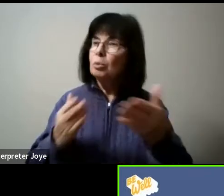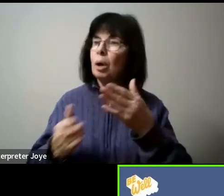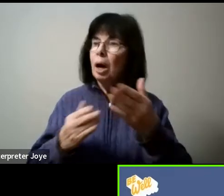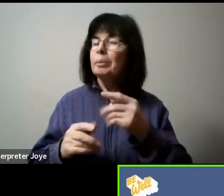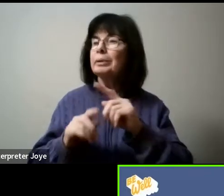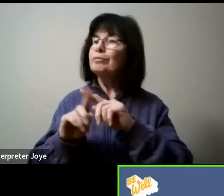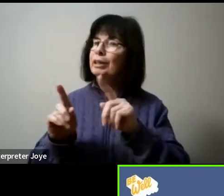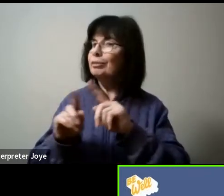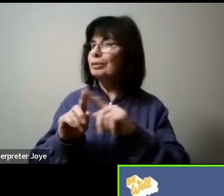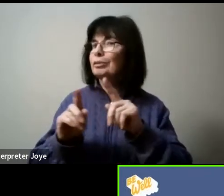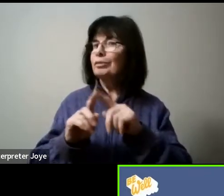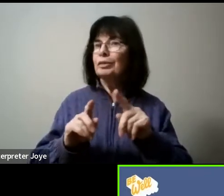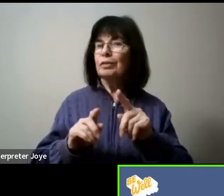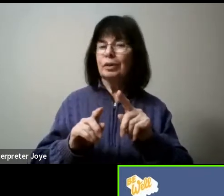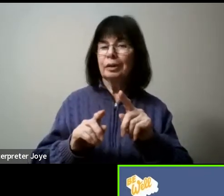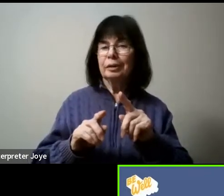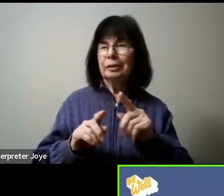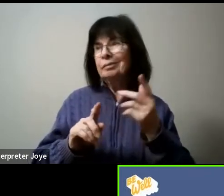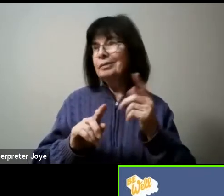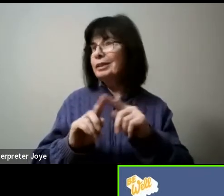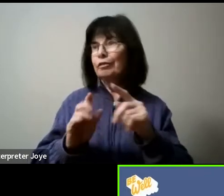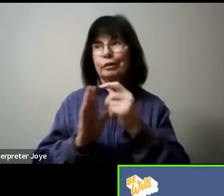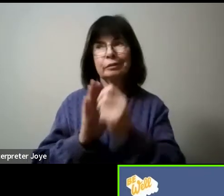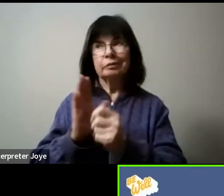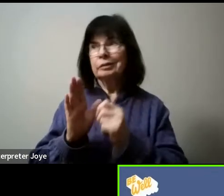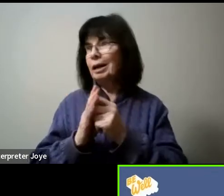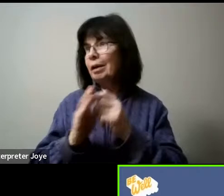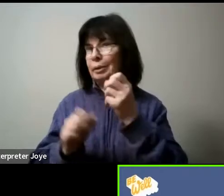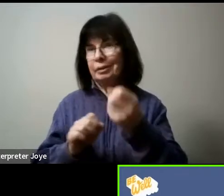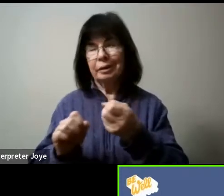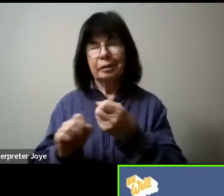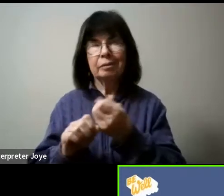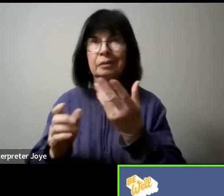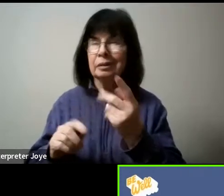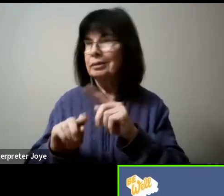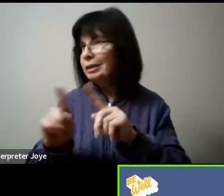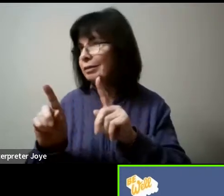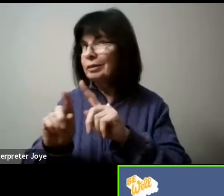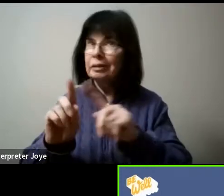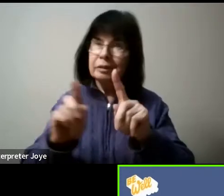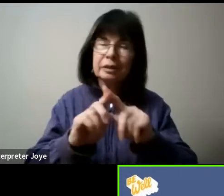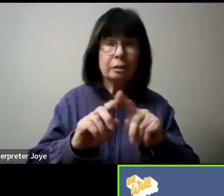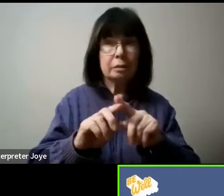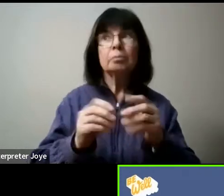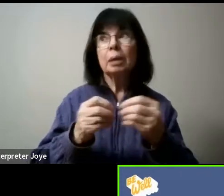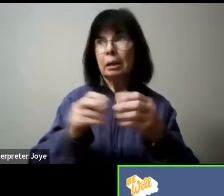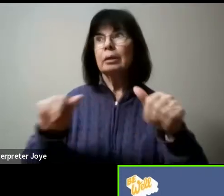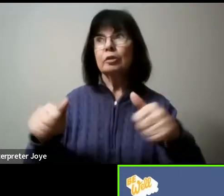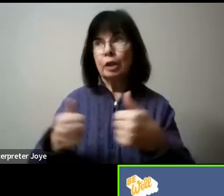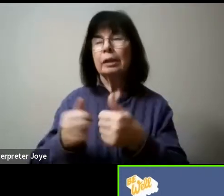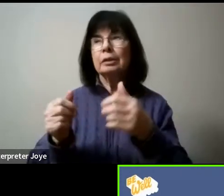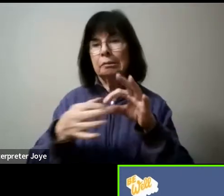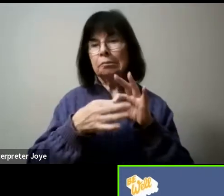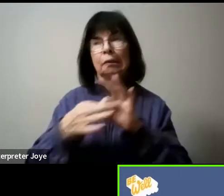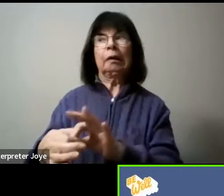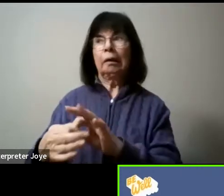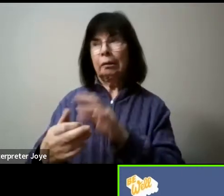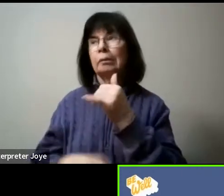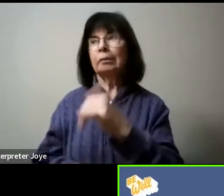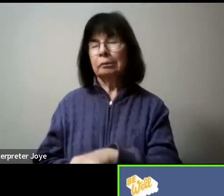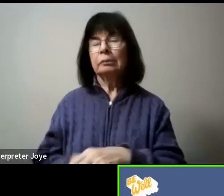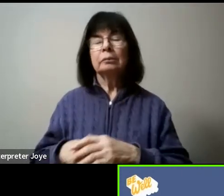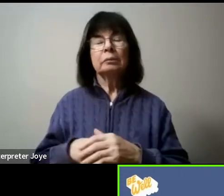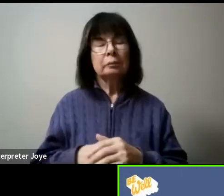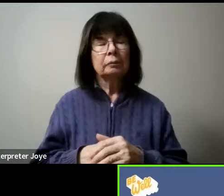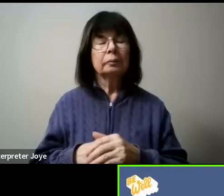at different times of year. I mean, there's a lot of potential challenges there, and I was just trying to. I